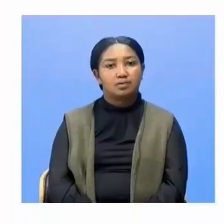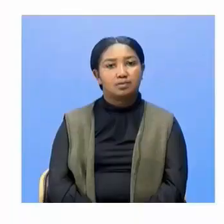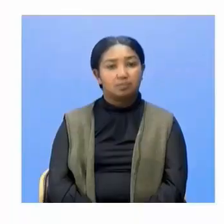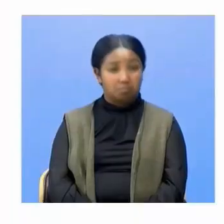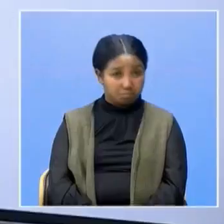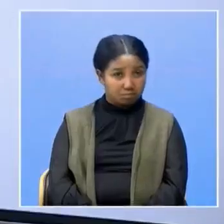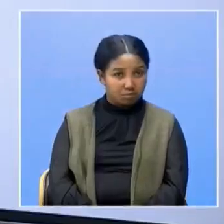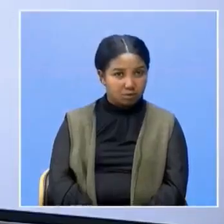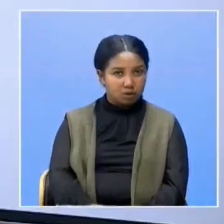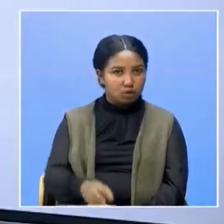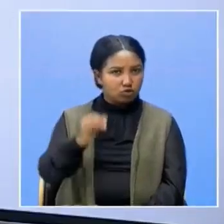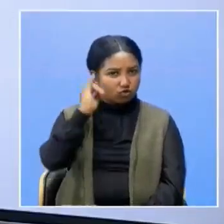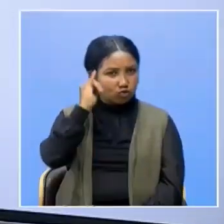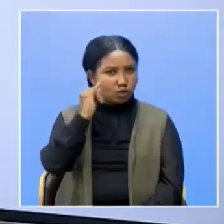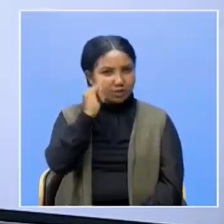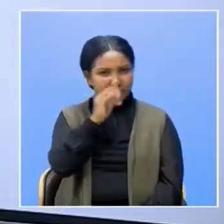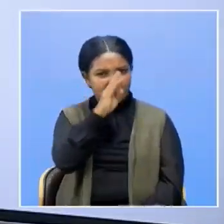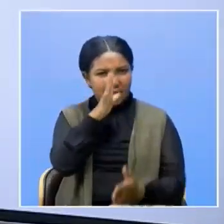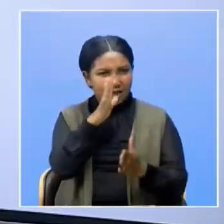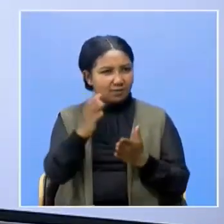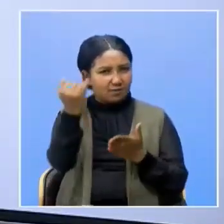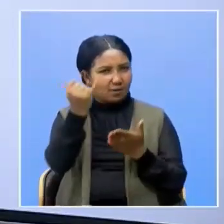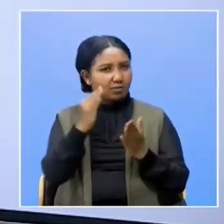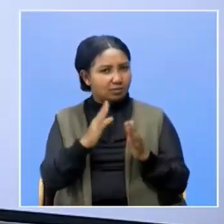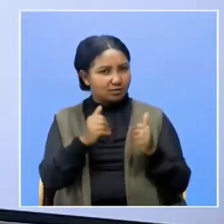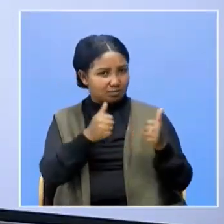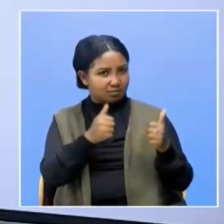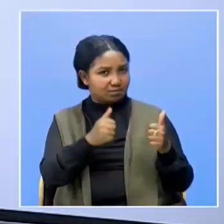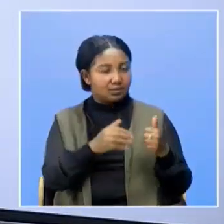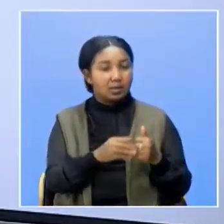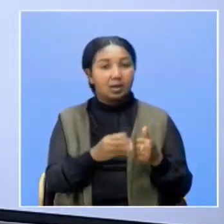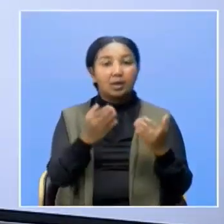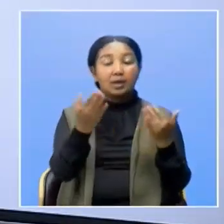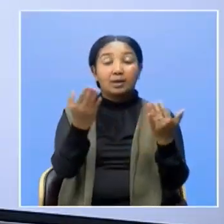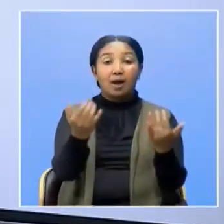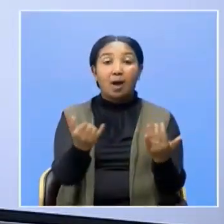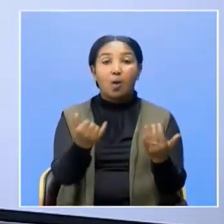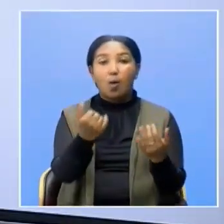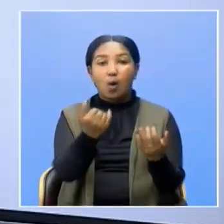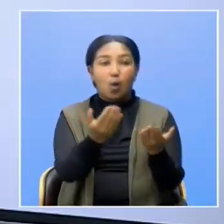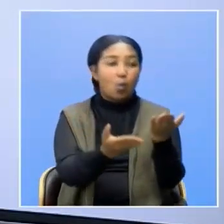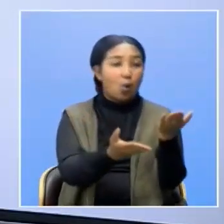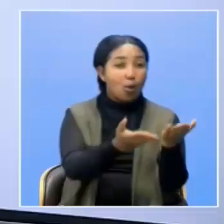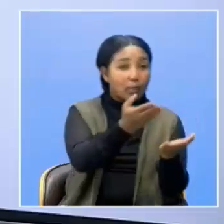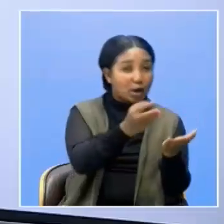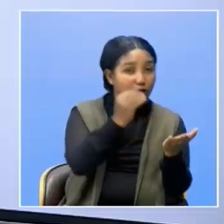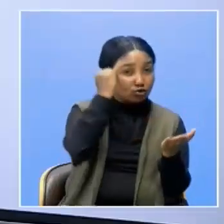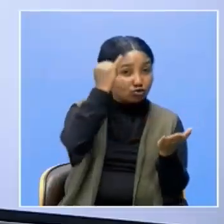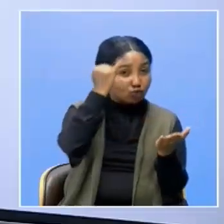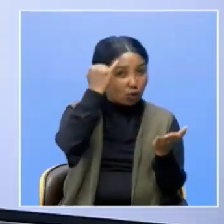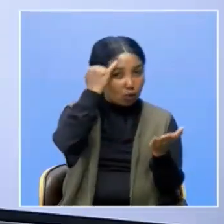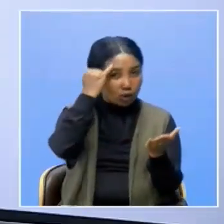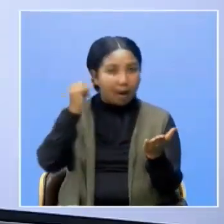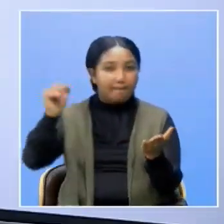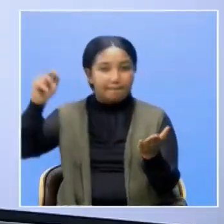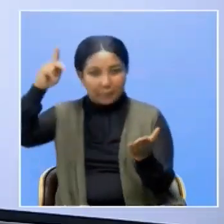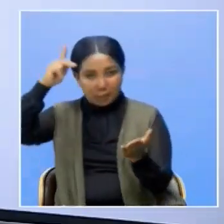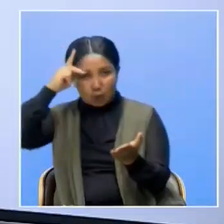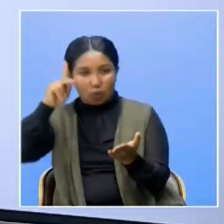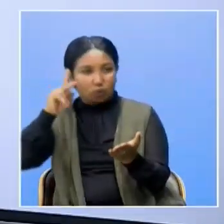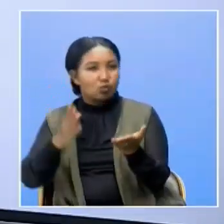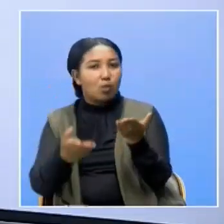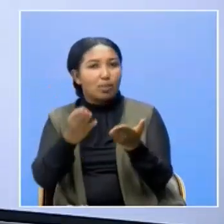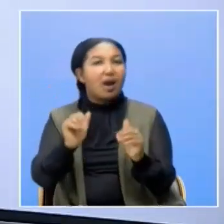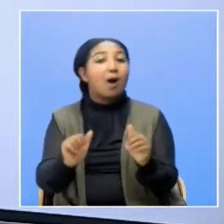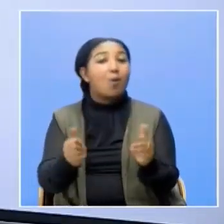Yeah? John is a creative artist. Now let us compare John with Peter. How do we